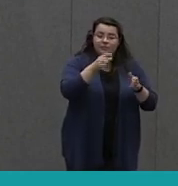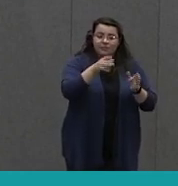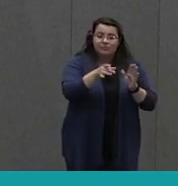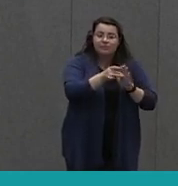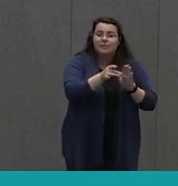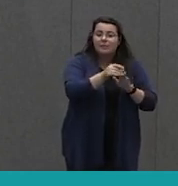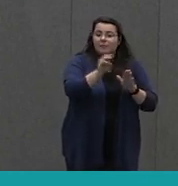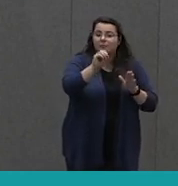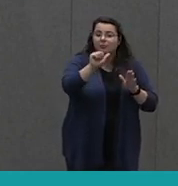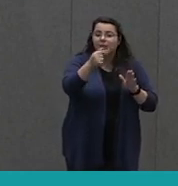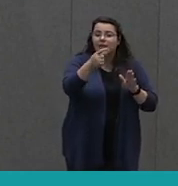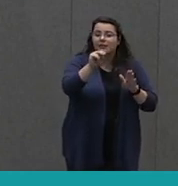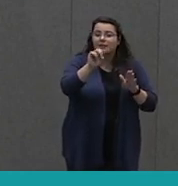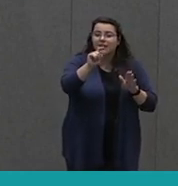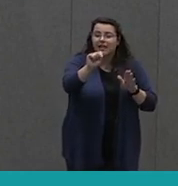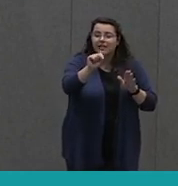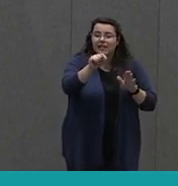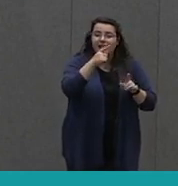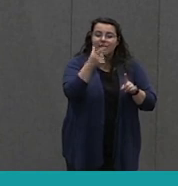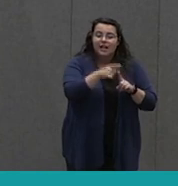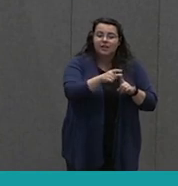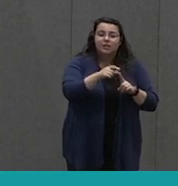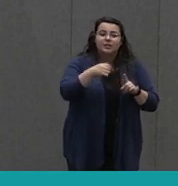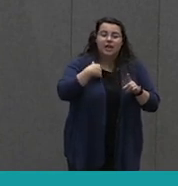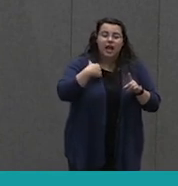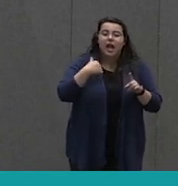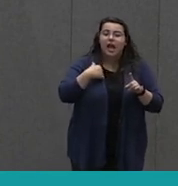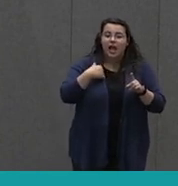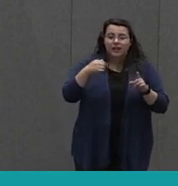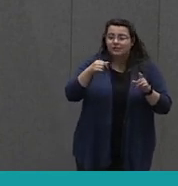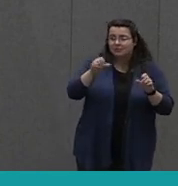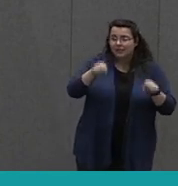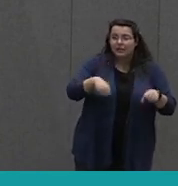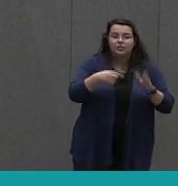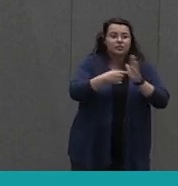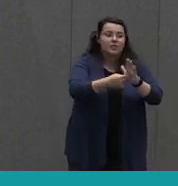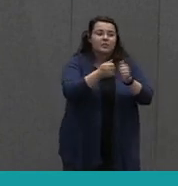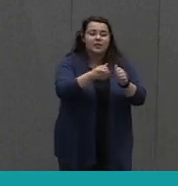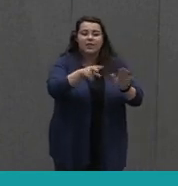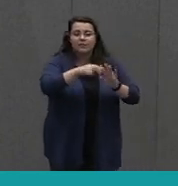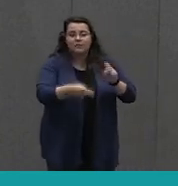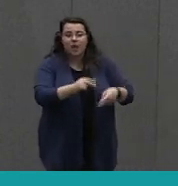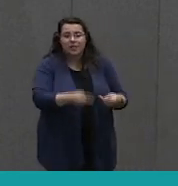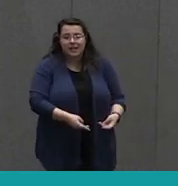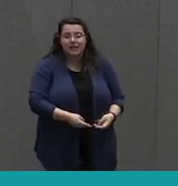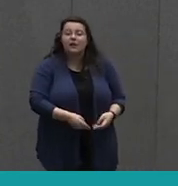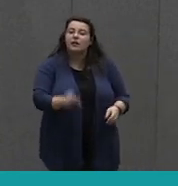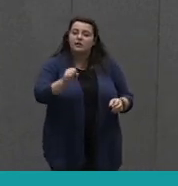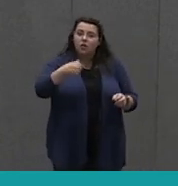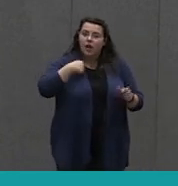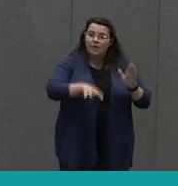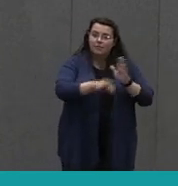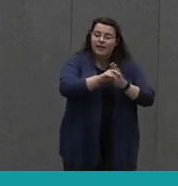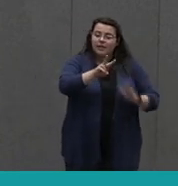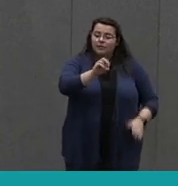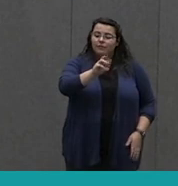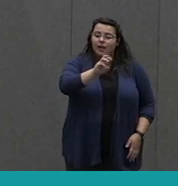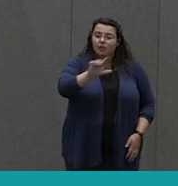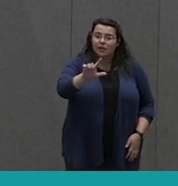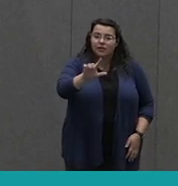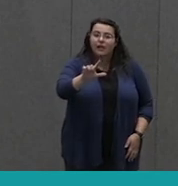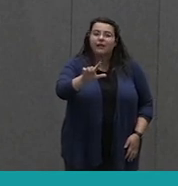tiles. And I call it the letter playground. Now, letter playground is a fun game to play just